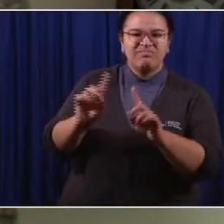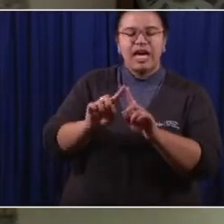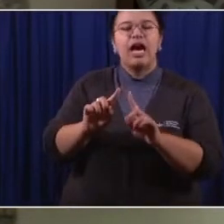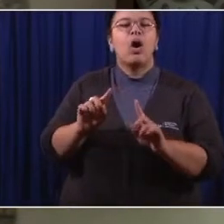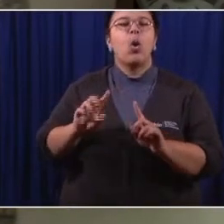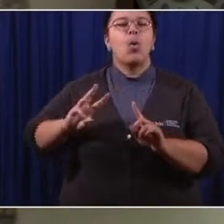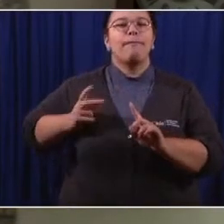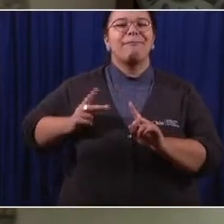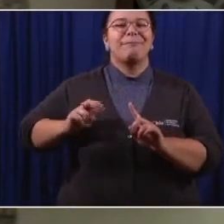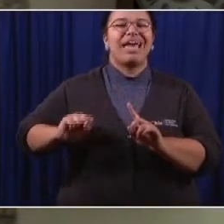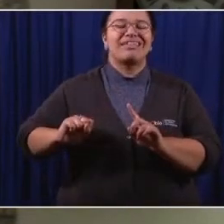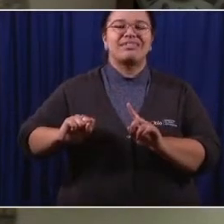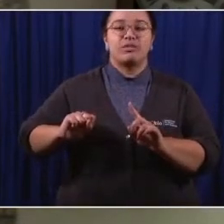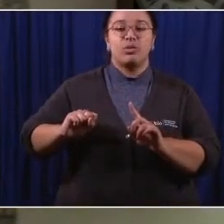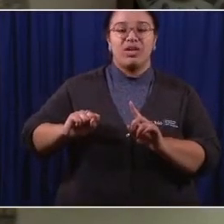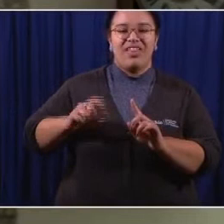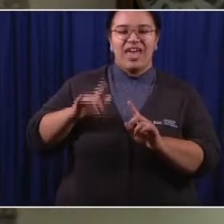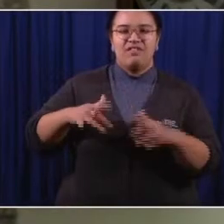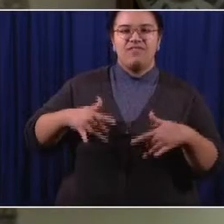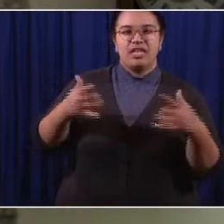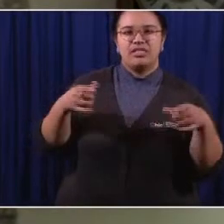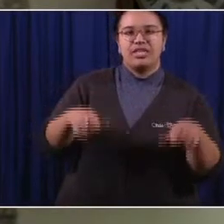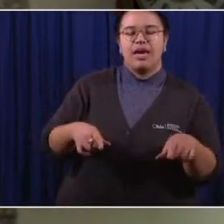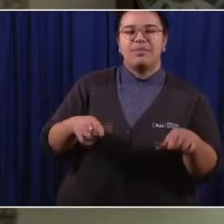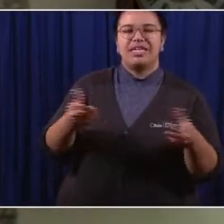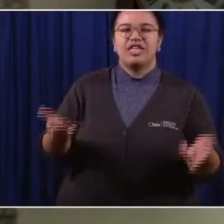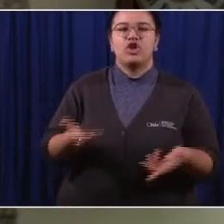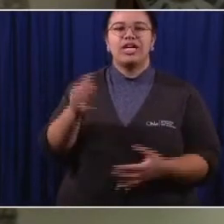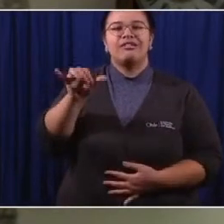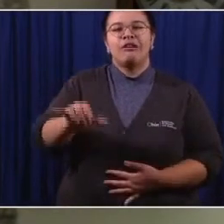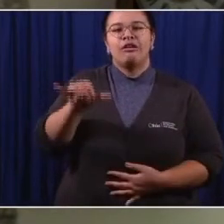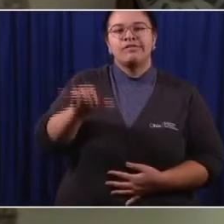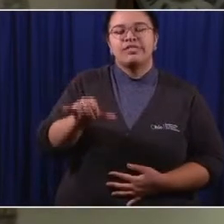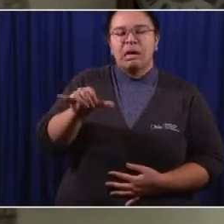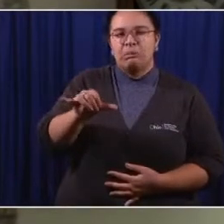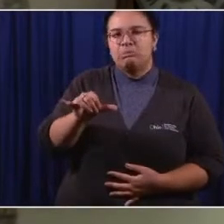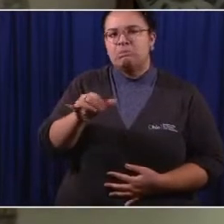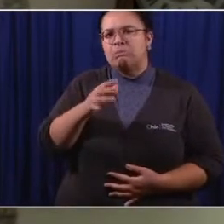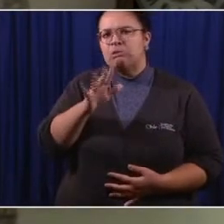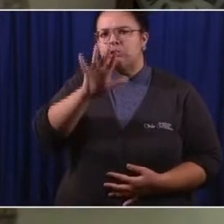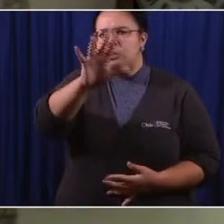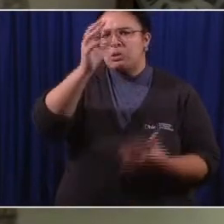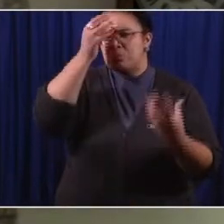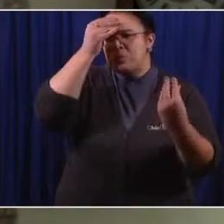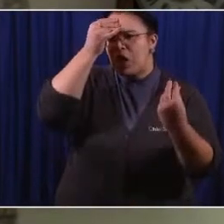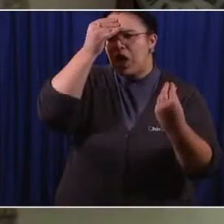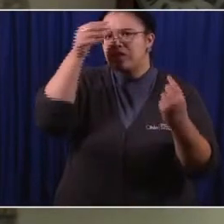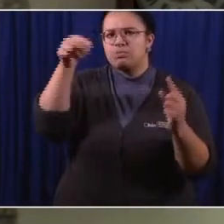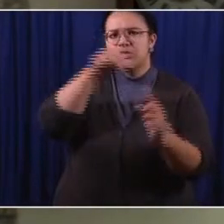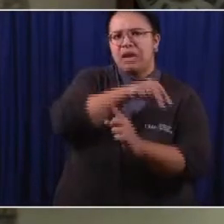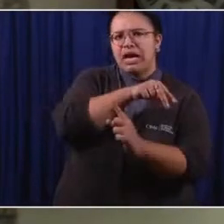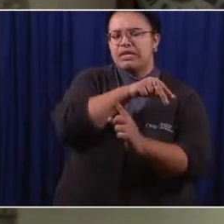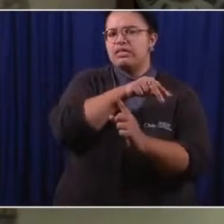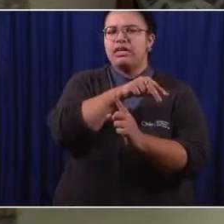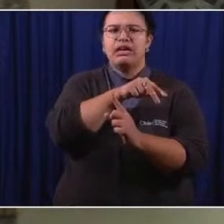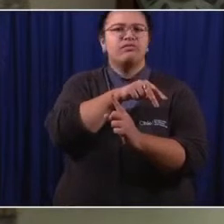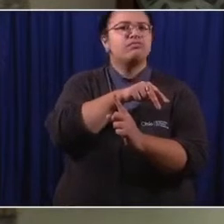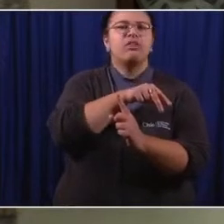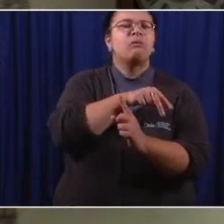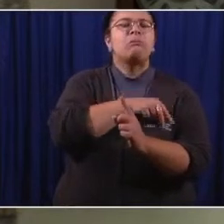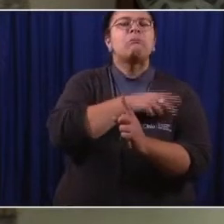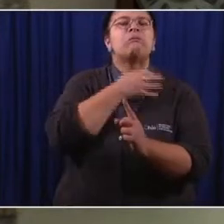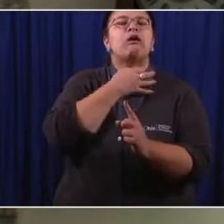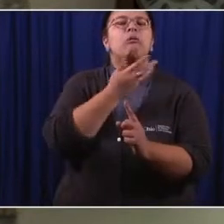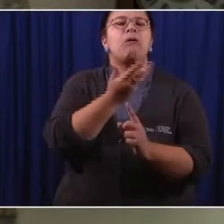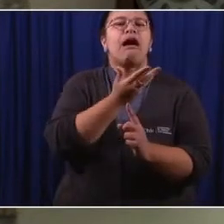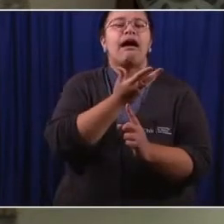in Youngstown. We kind of want to get a sense of your thoughts about the program and also how you feel this aligns with your proposals to strengthen